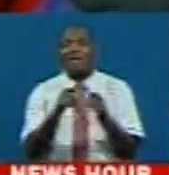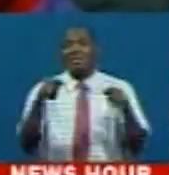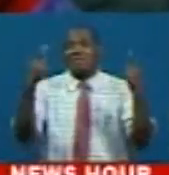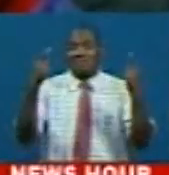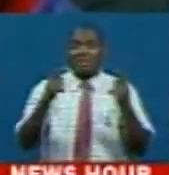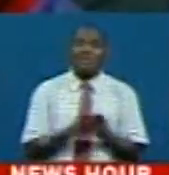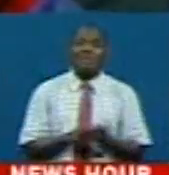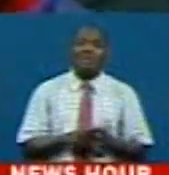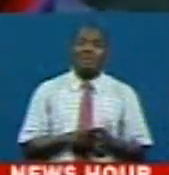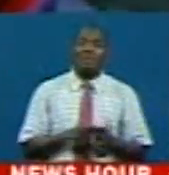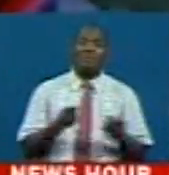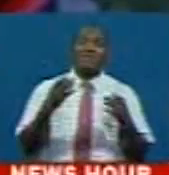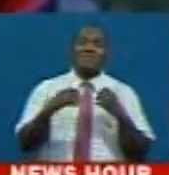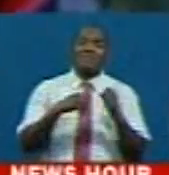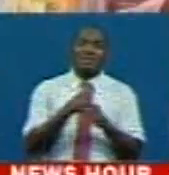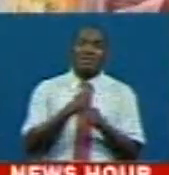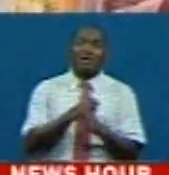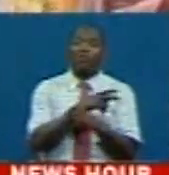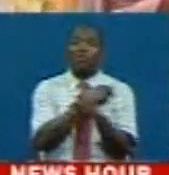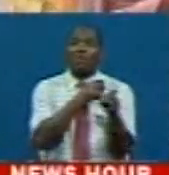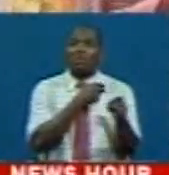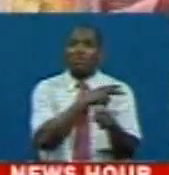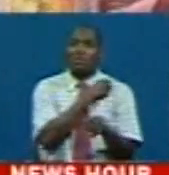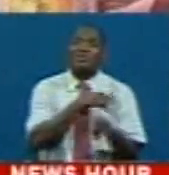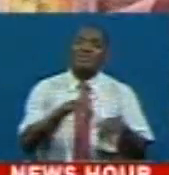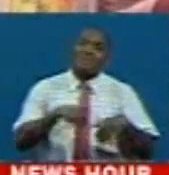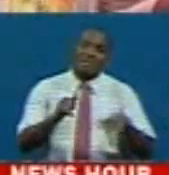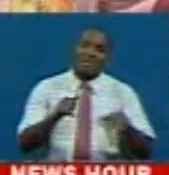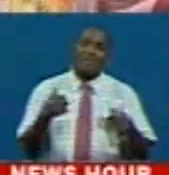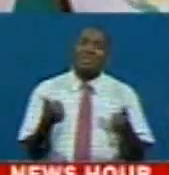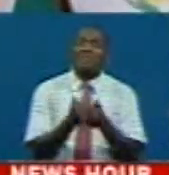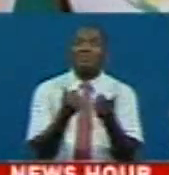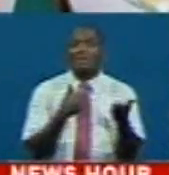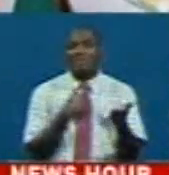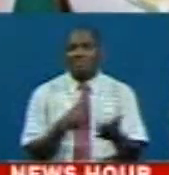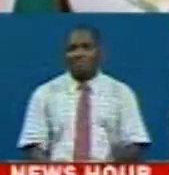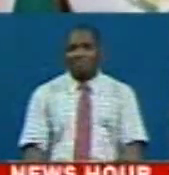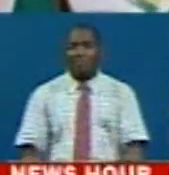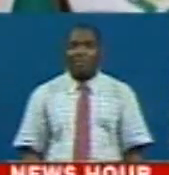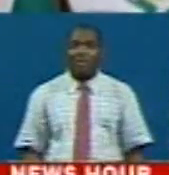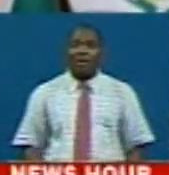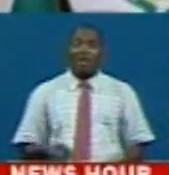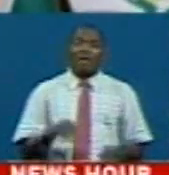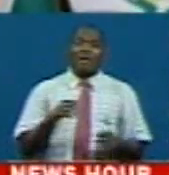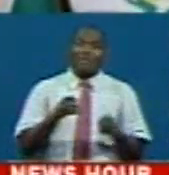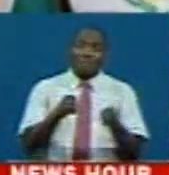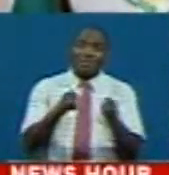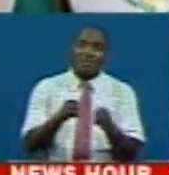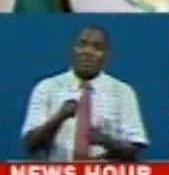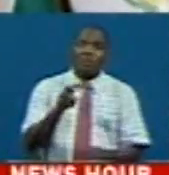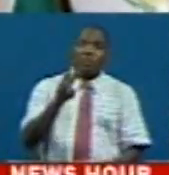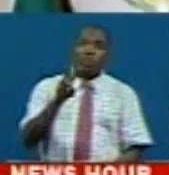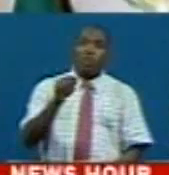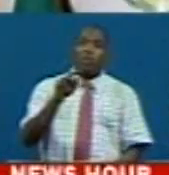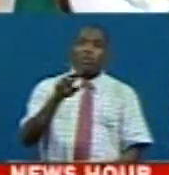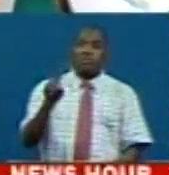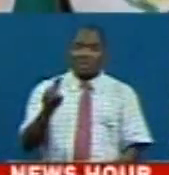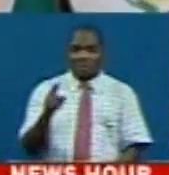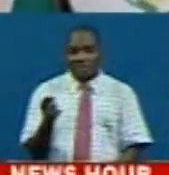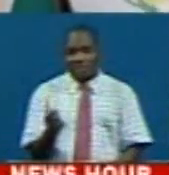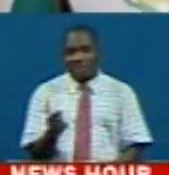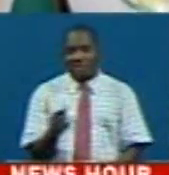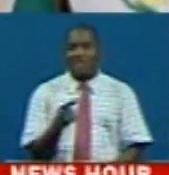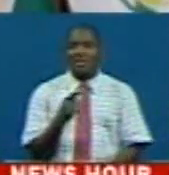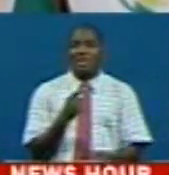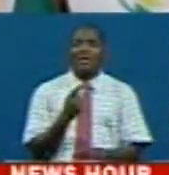successes chalked up over the years, the hospital still faces challenges. Emergency ward currently